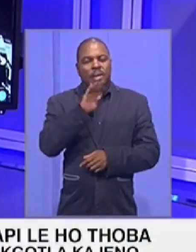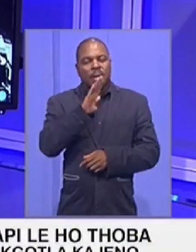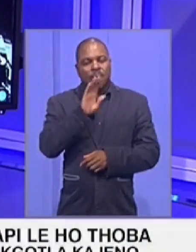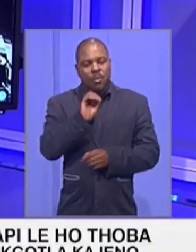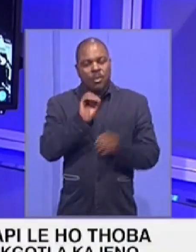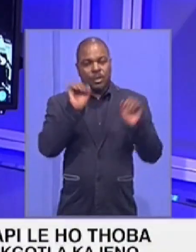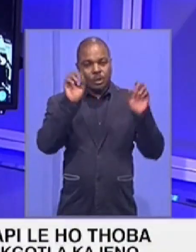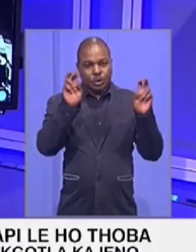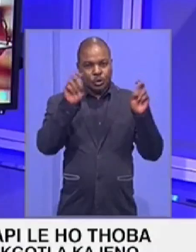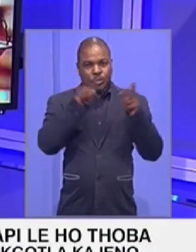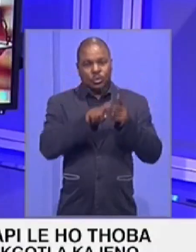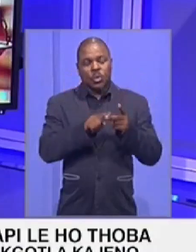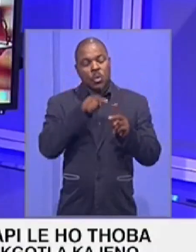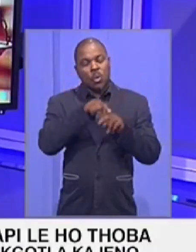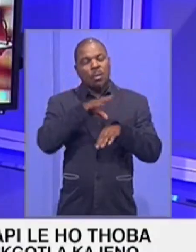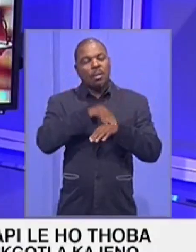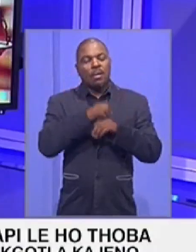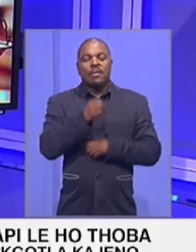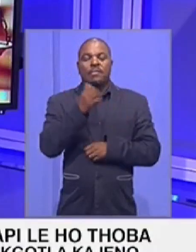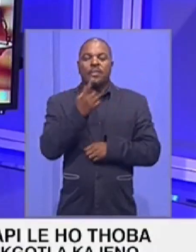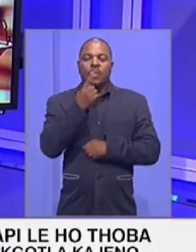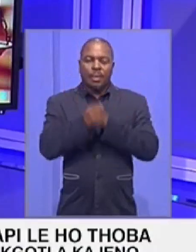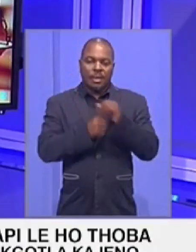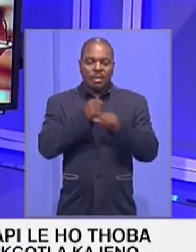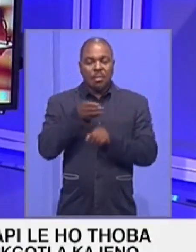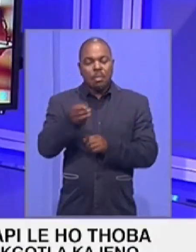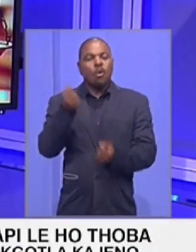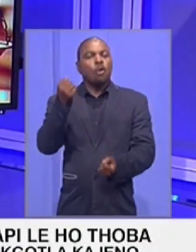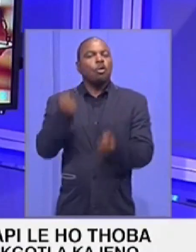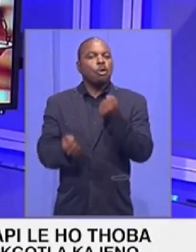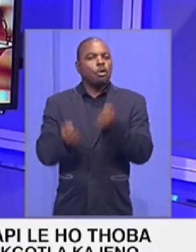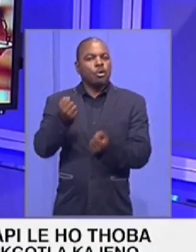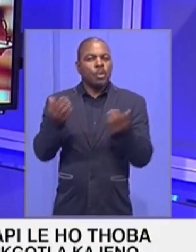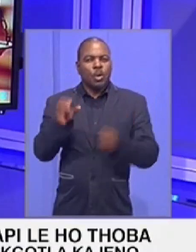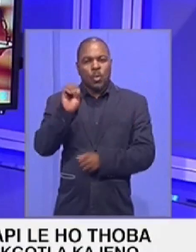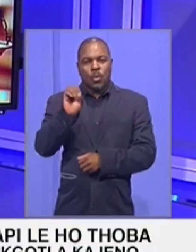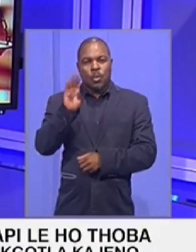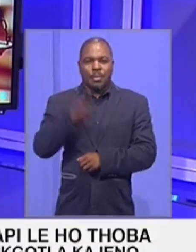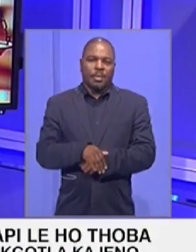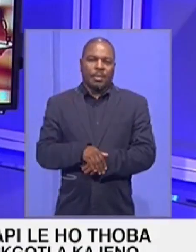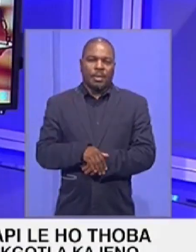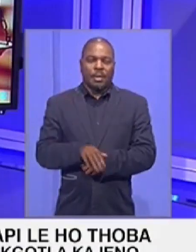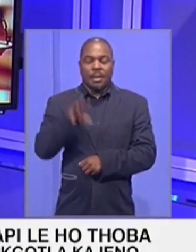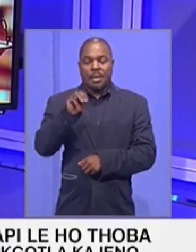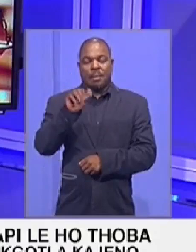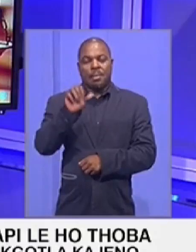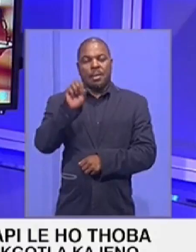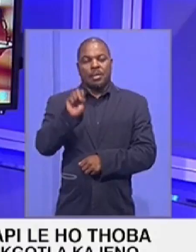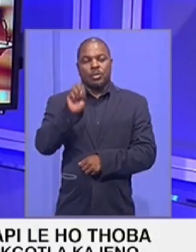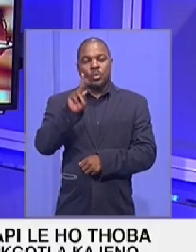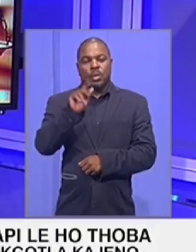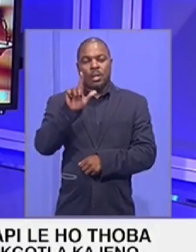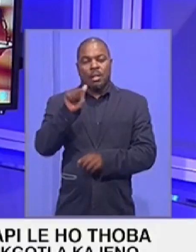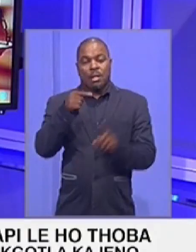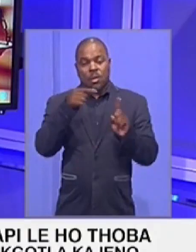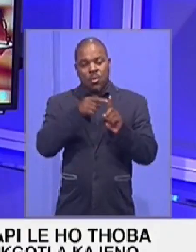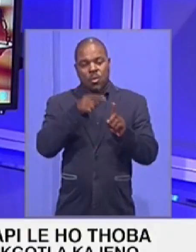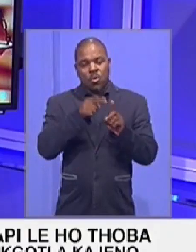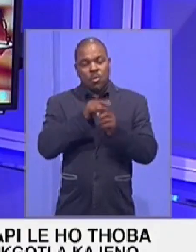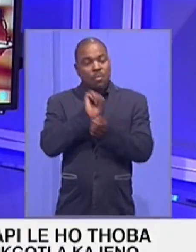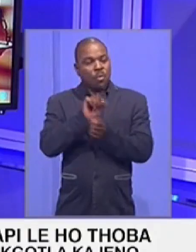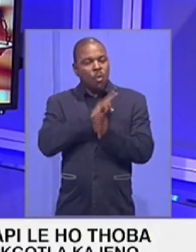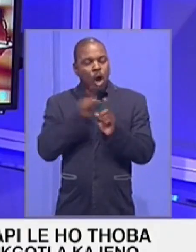tse 50 a motsomong o hlahiletsa kgutshwane lekgotleng la dinyewe la Mastrata la Bloemfontein kajeno. Masukela o qosetswa ho sitisa tshebetso ya